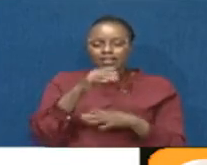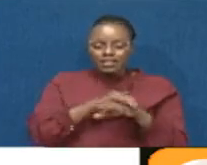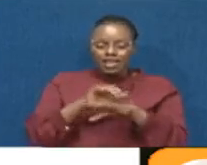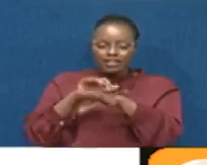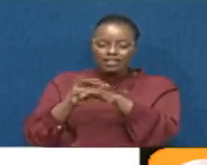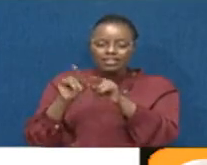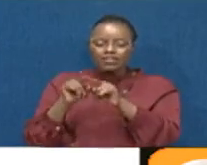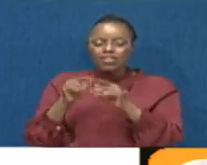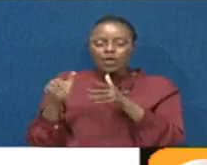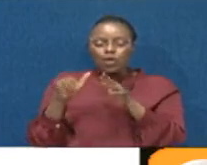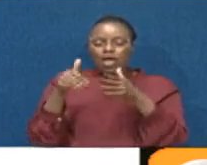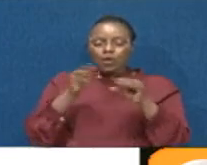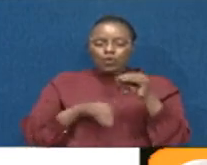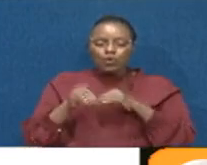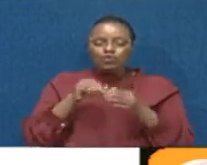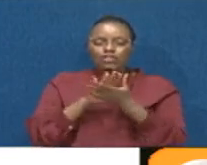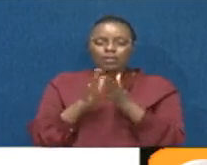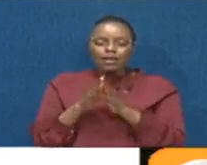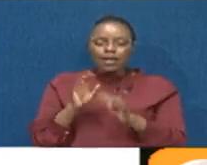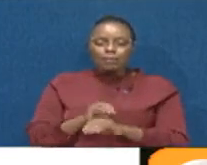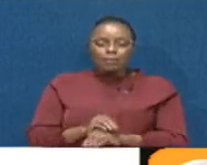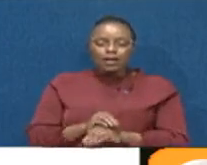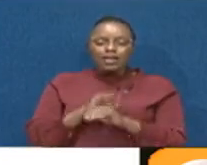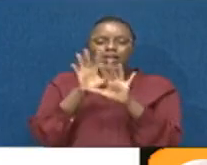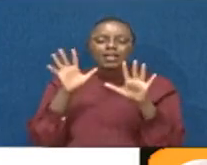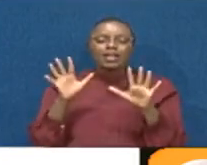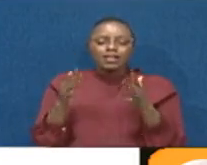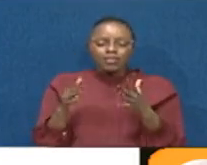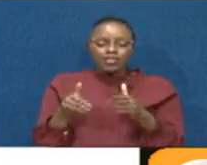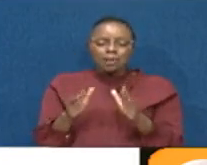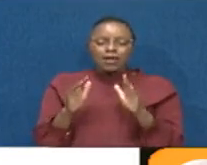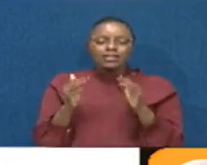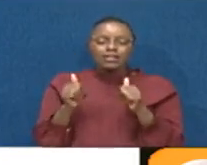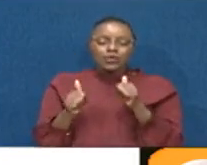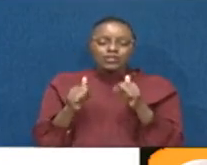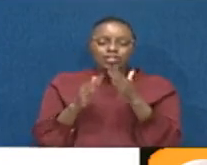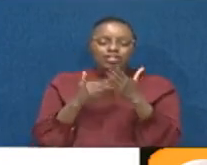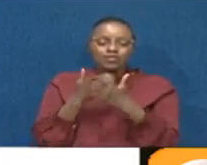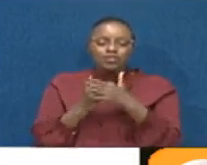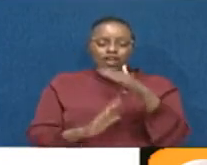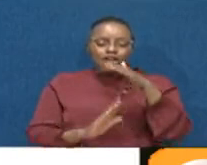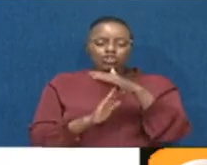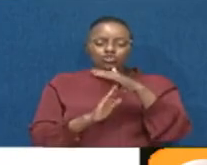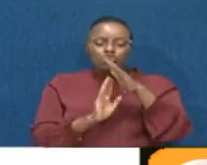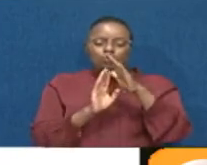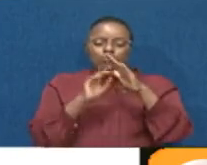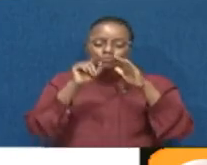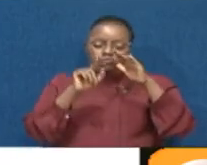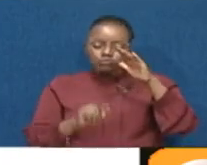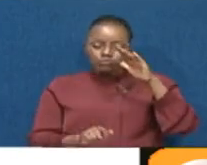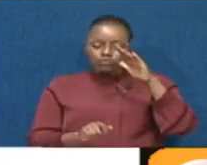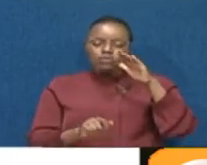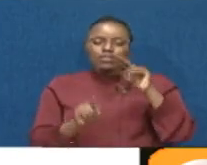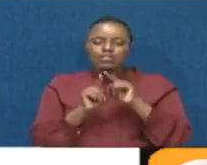the pattern of corruption is also becoming clearer. The pattern suggests a top-down conspiracy